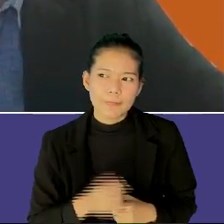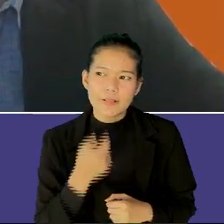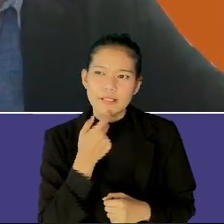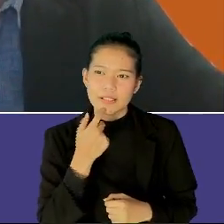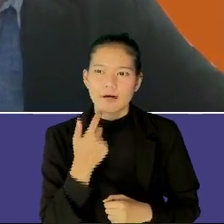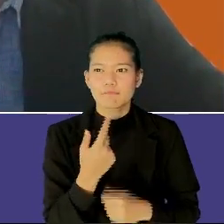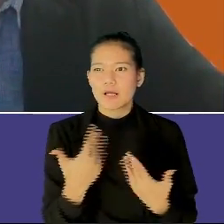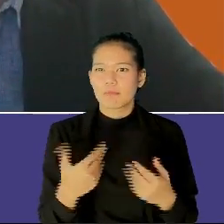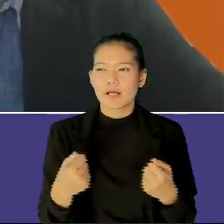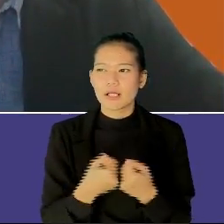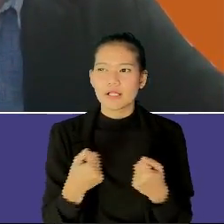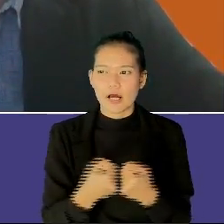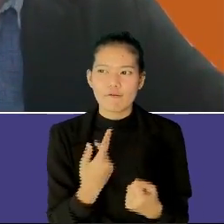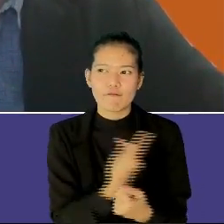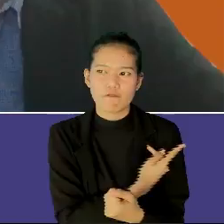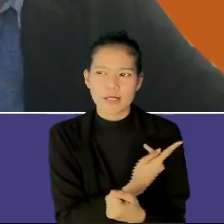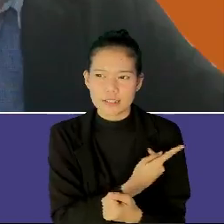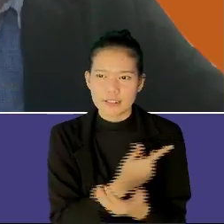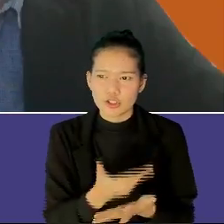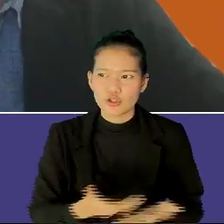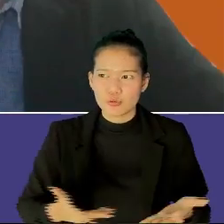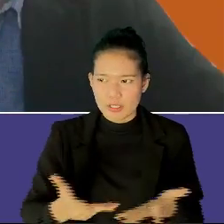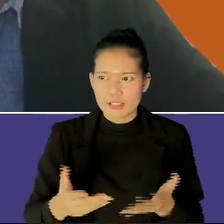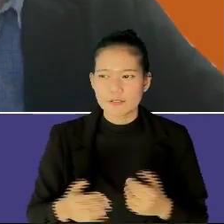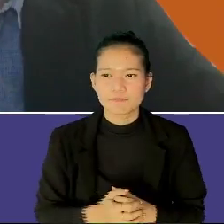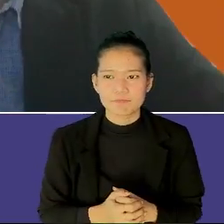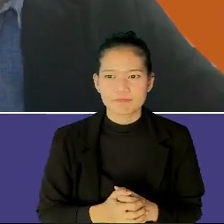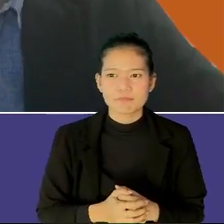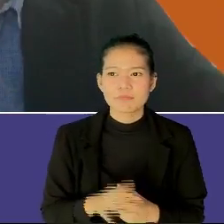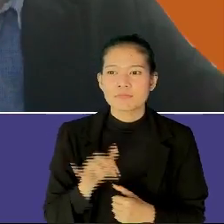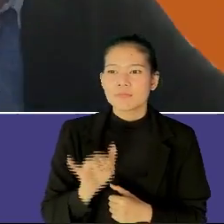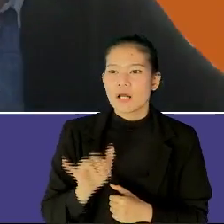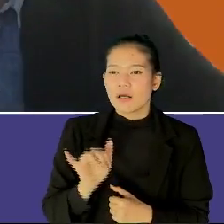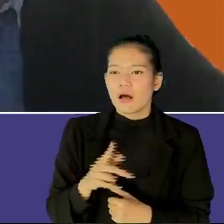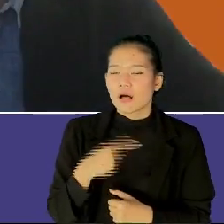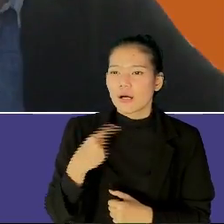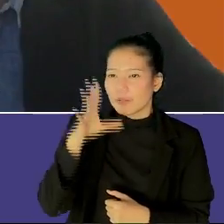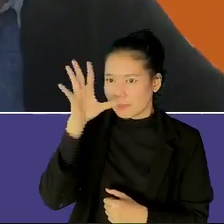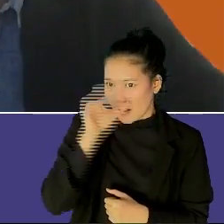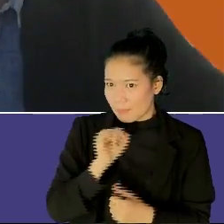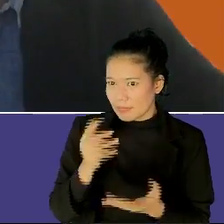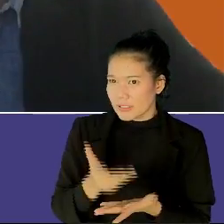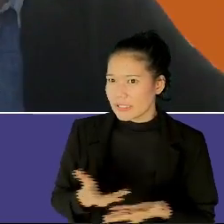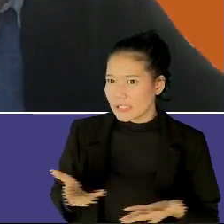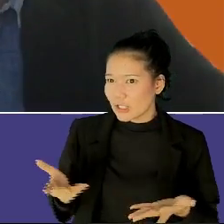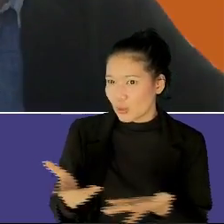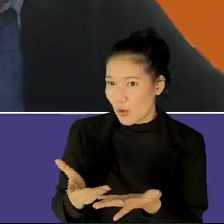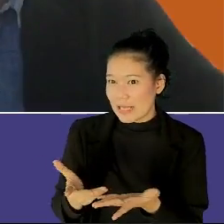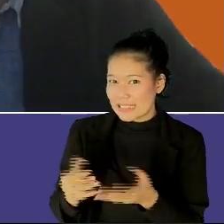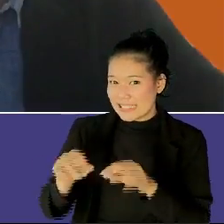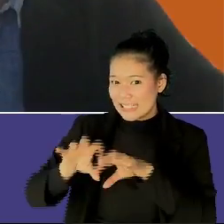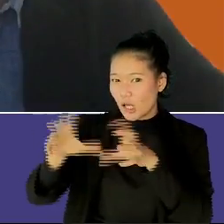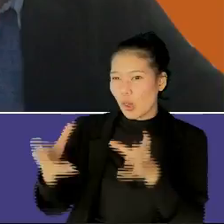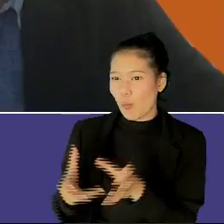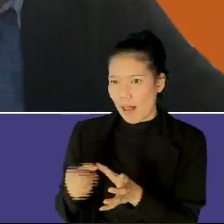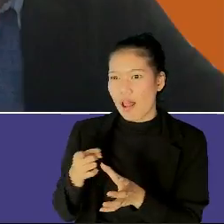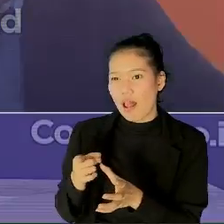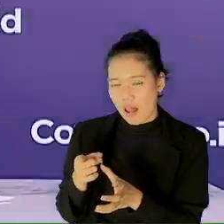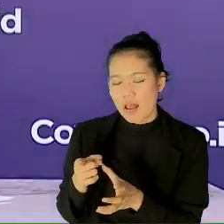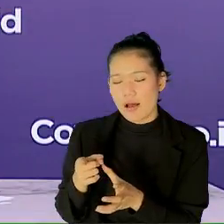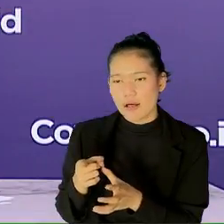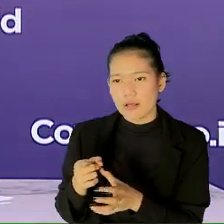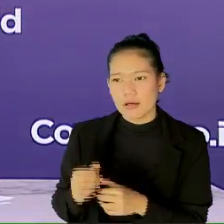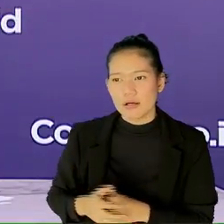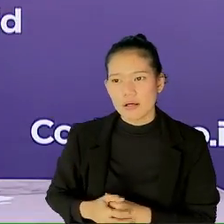vaccination certificates. Yes, we understand the situations in a global setting, that